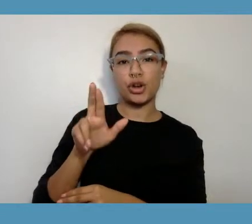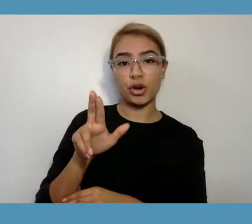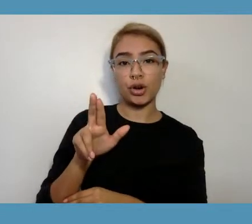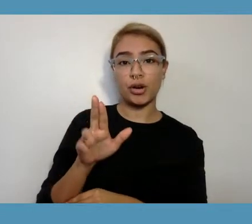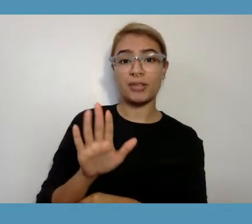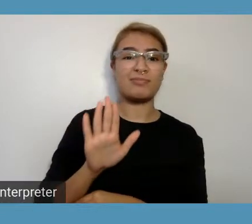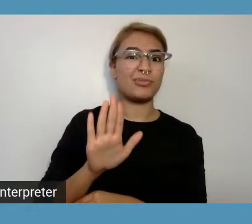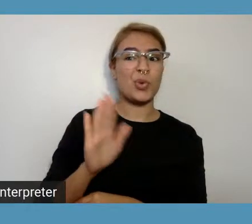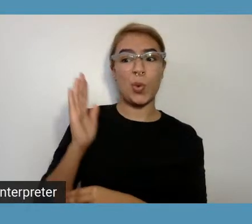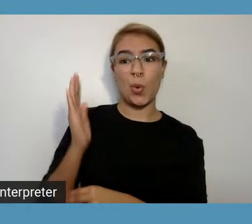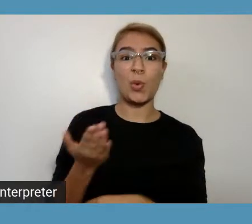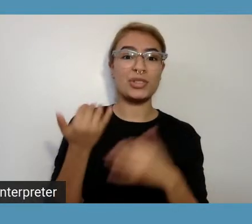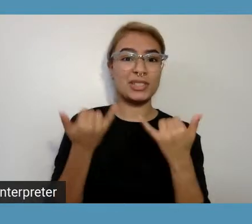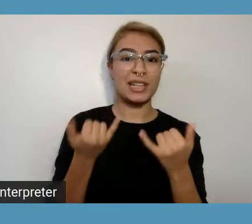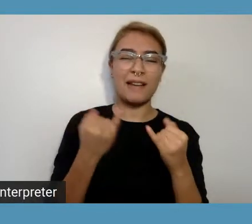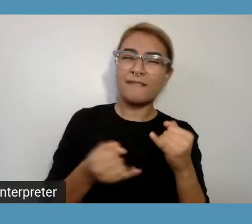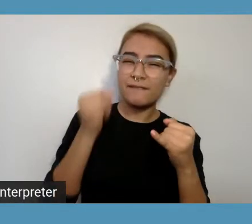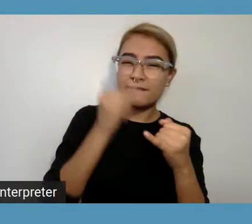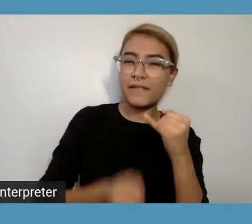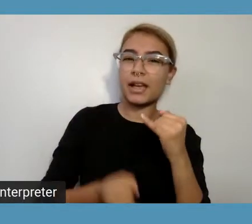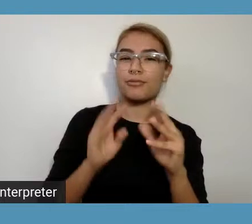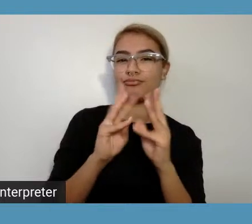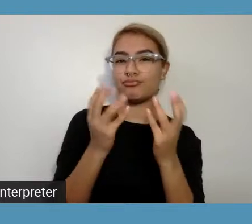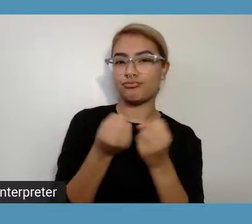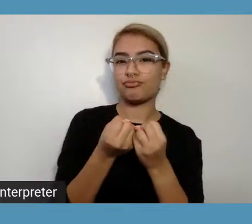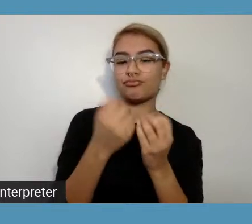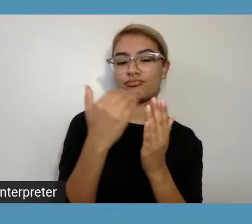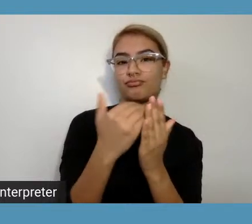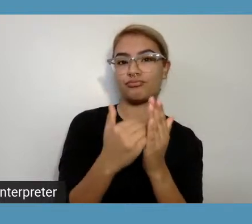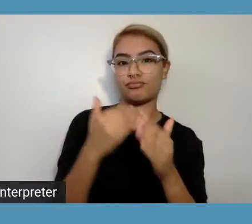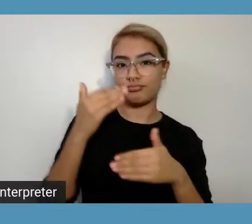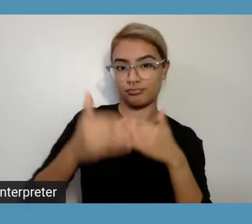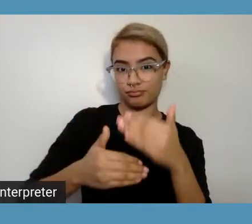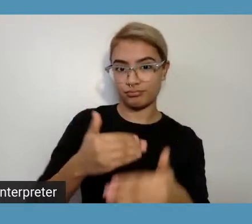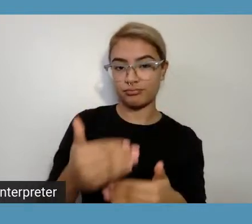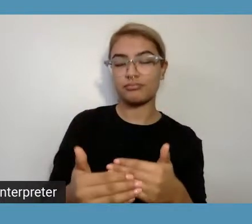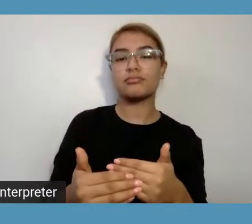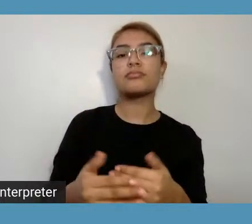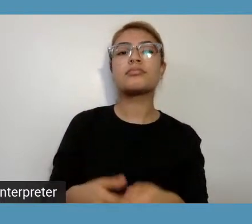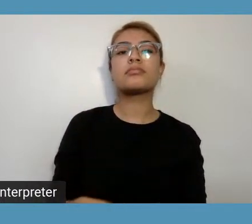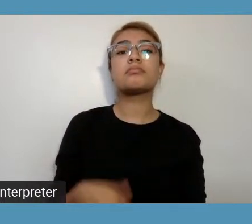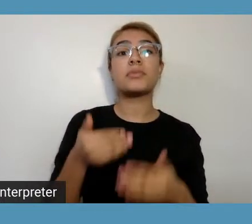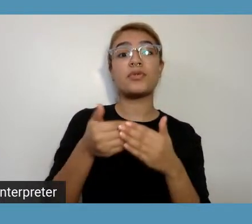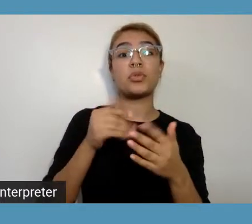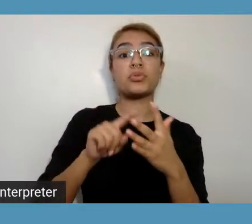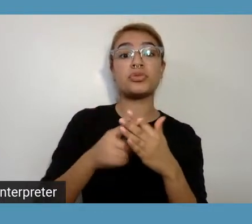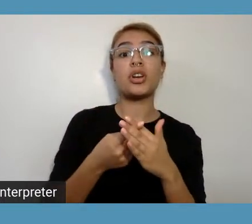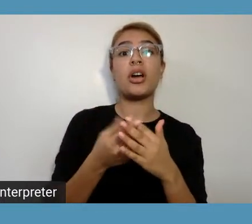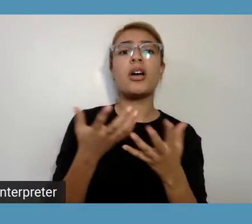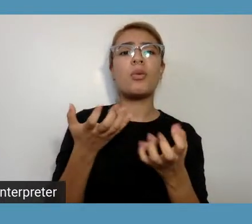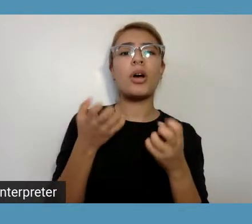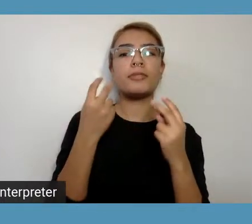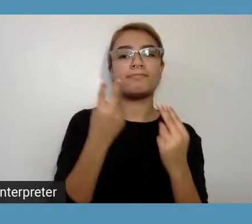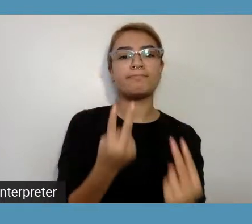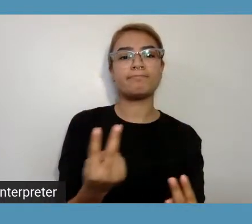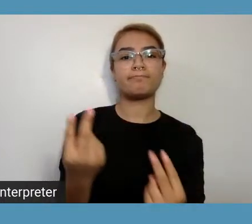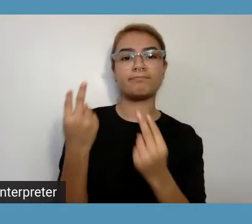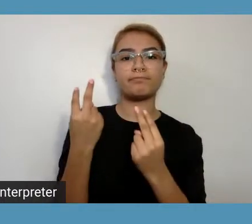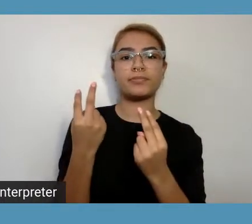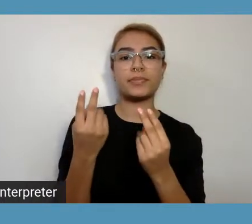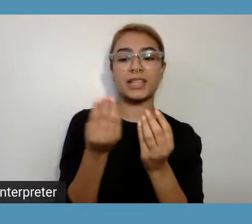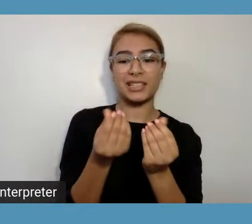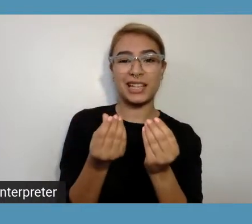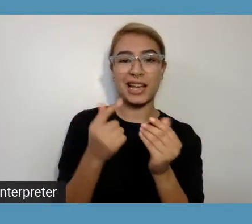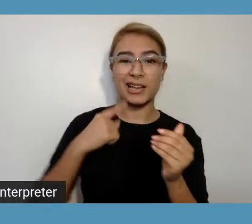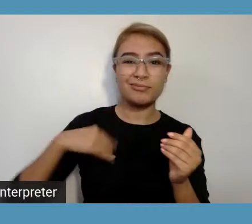host for this final module of the series. Before we get started, I'd like to acknowledge the places in which we gather. In this era